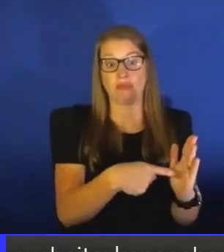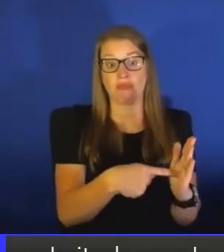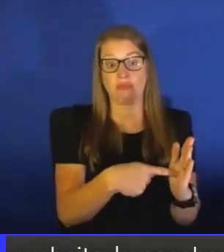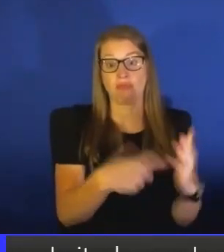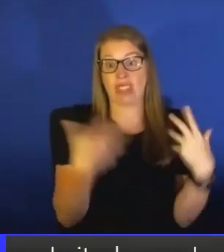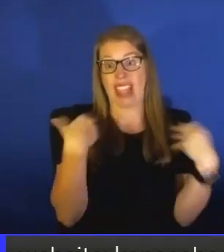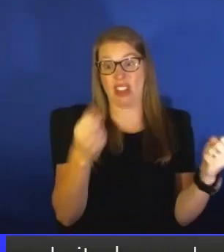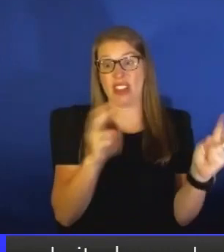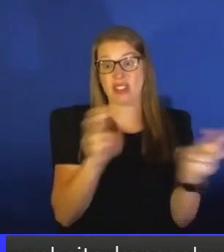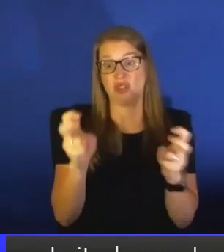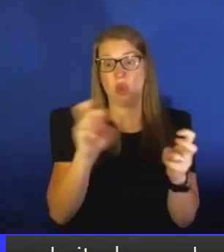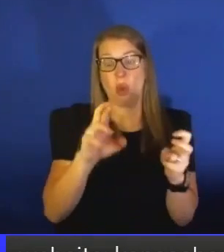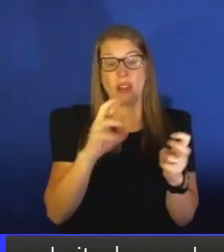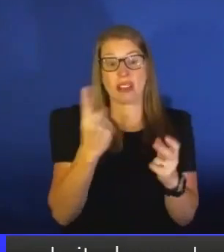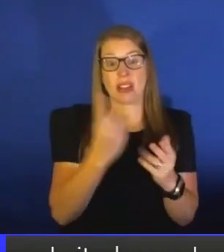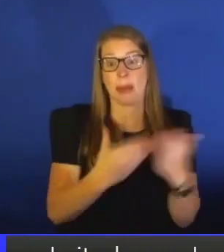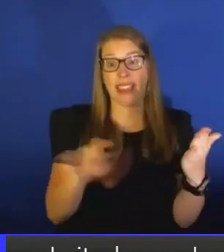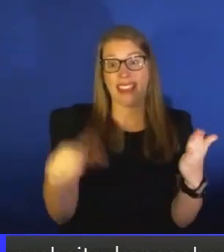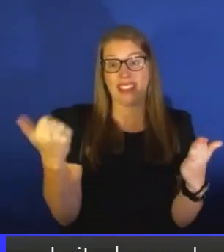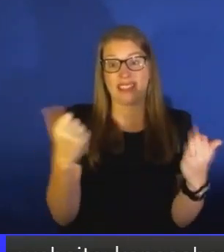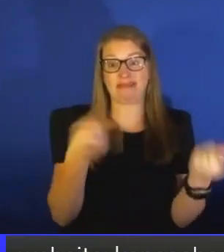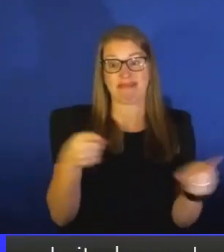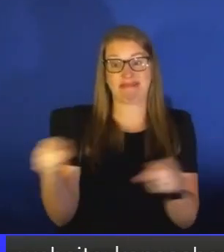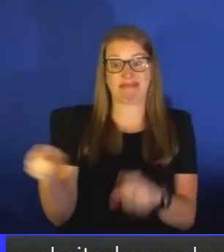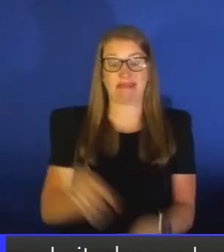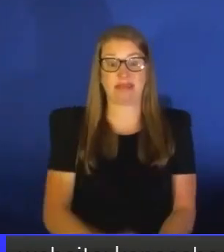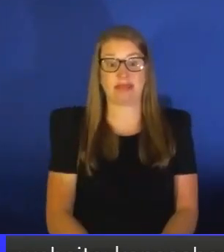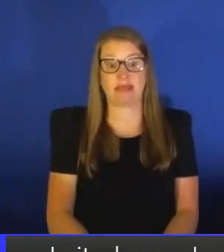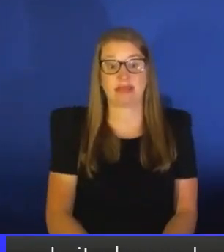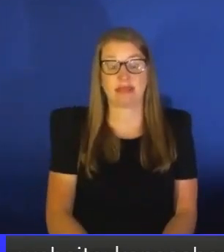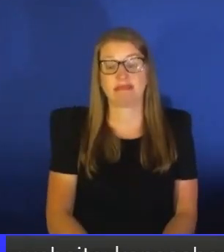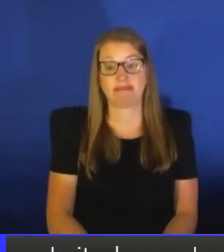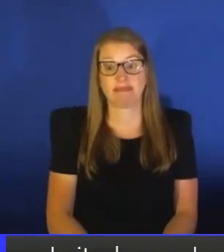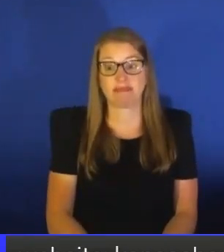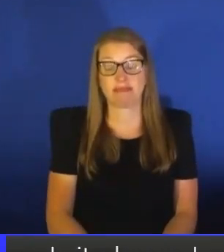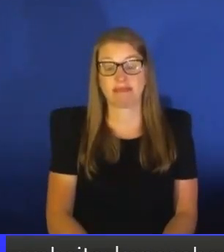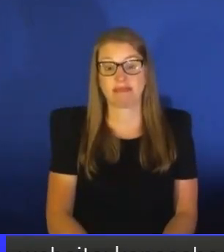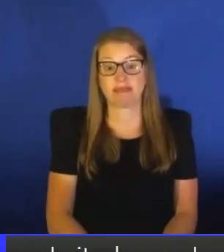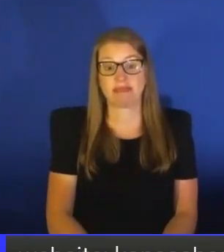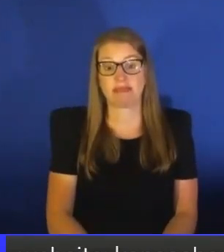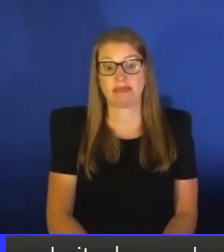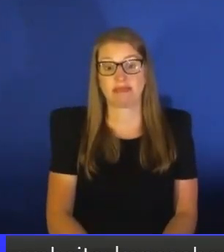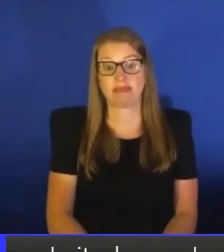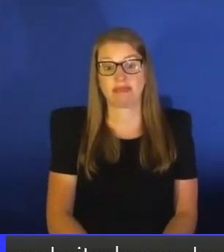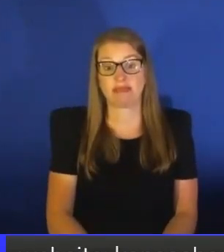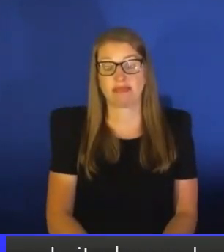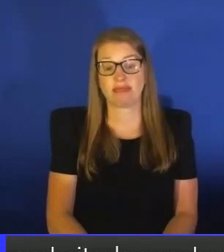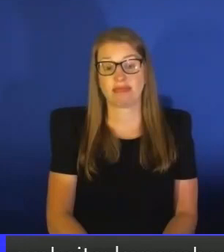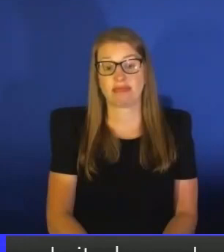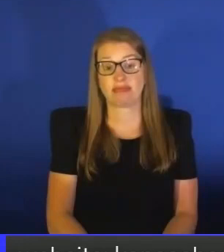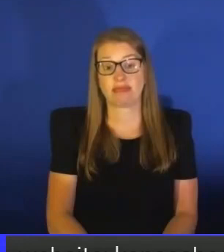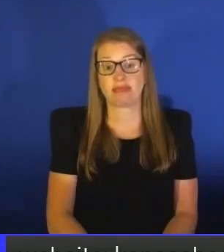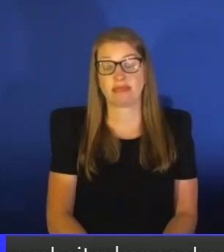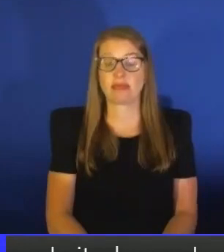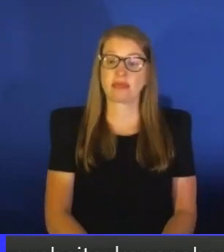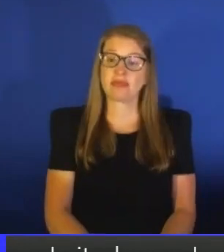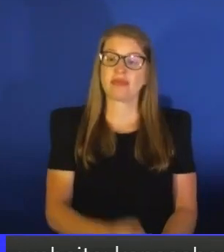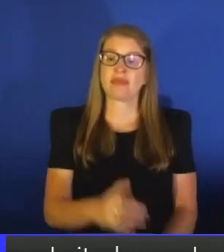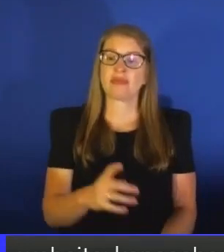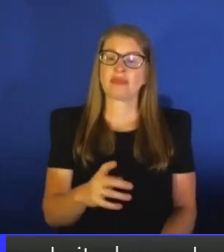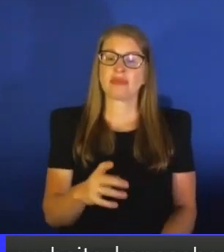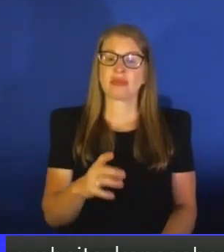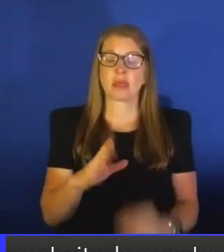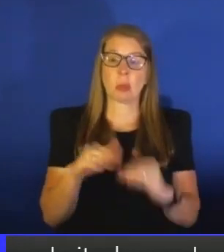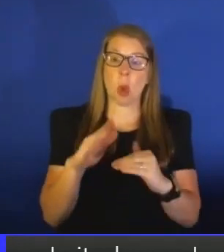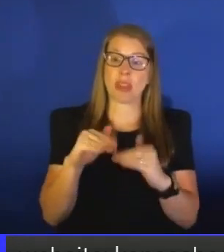or some other thing that's going on that's preventing you from getting sleep. But most studies have shown there's this window that more than or less